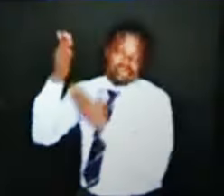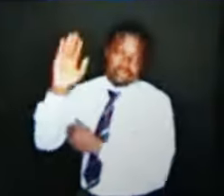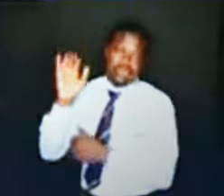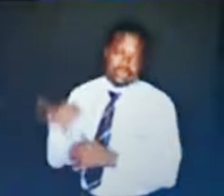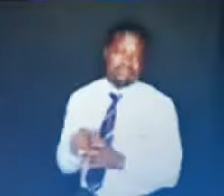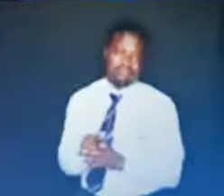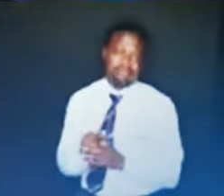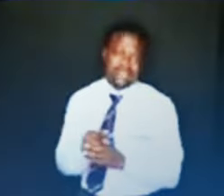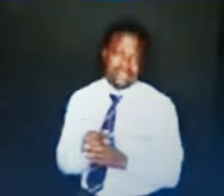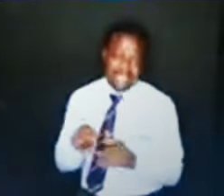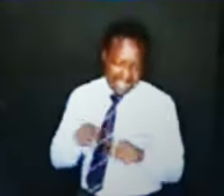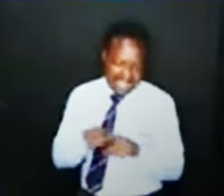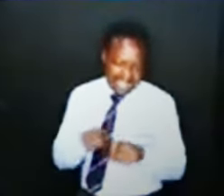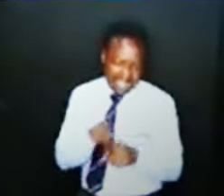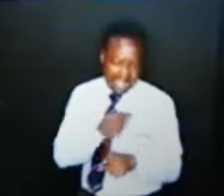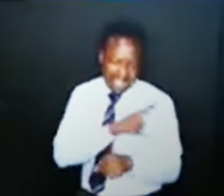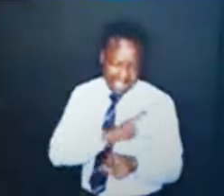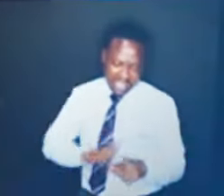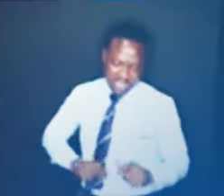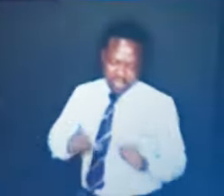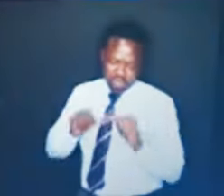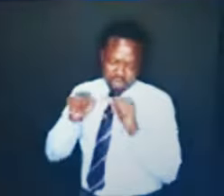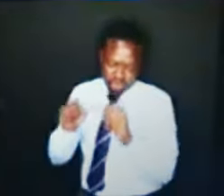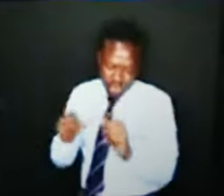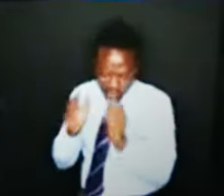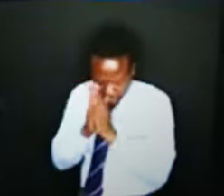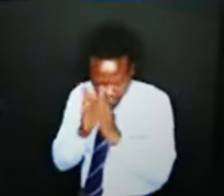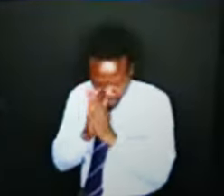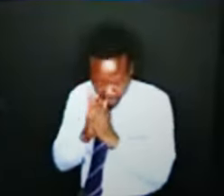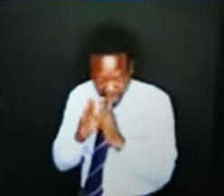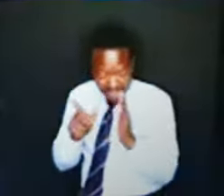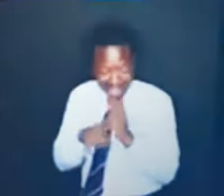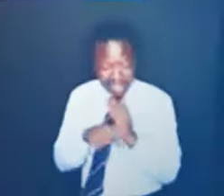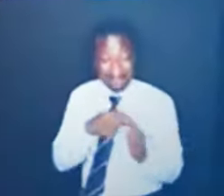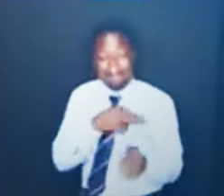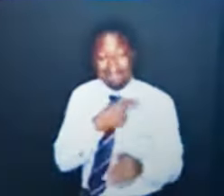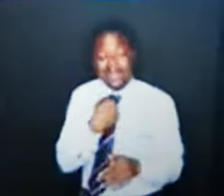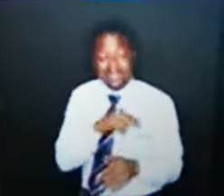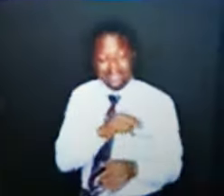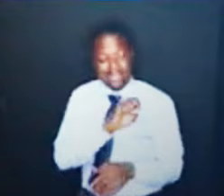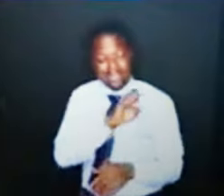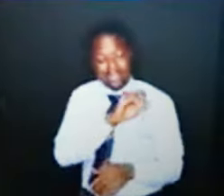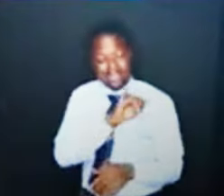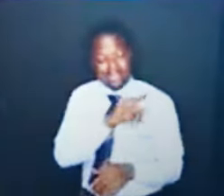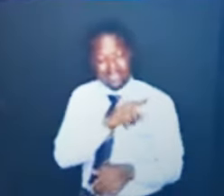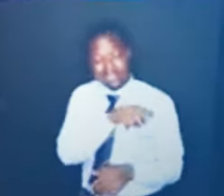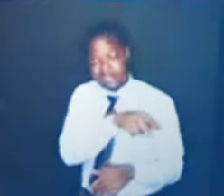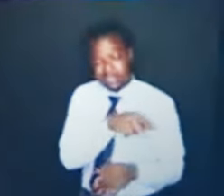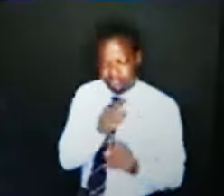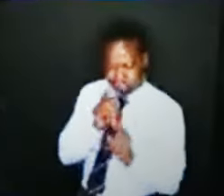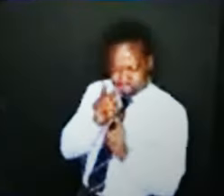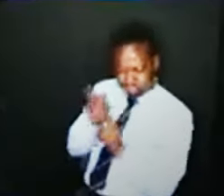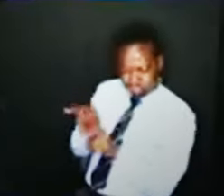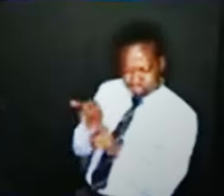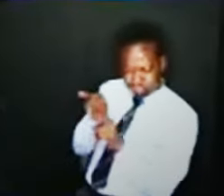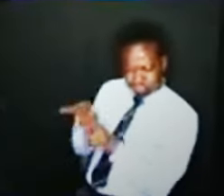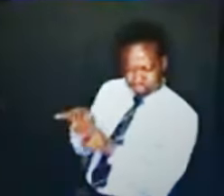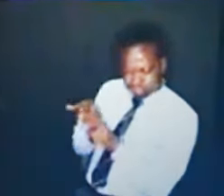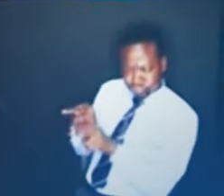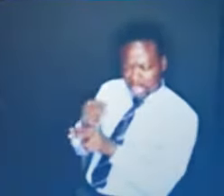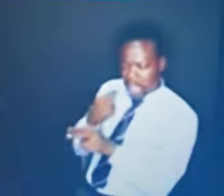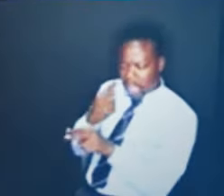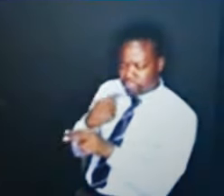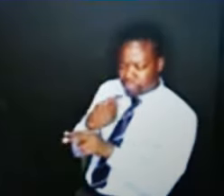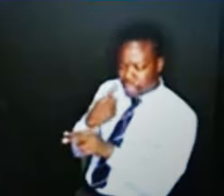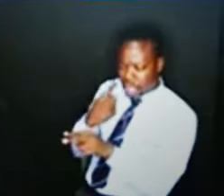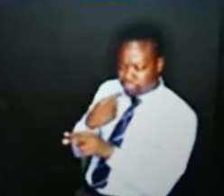As she kept on praying to the Lord, Eli observed her mouth. Na ogusori bo mpae no ewurade enim no Eli